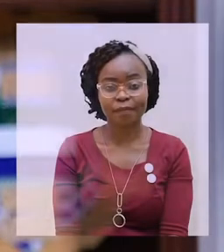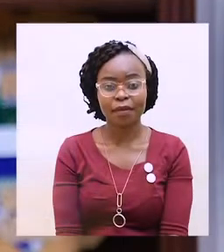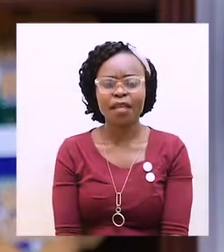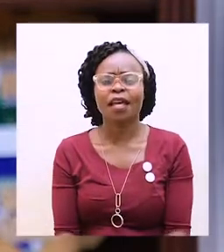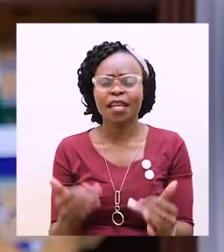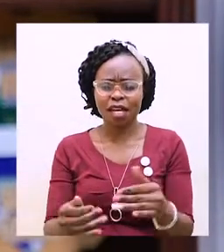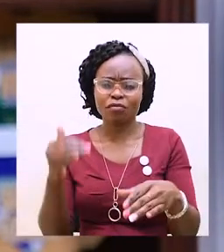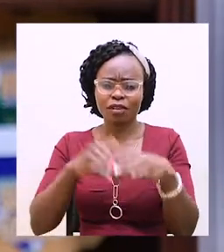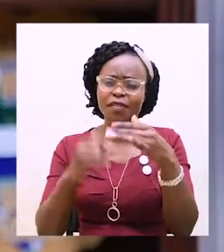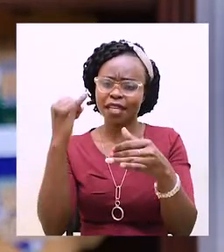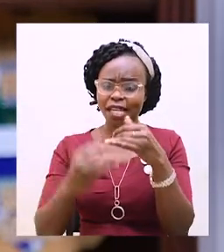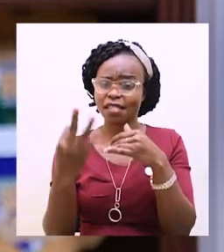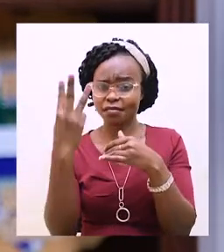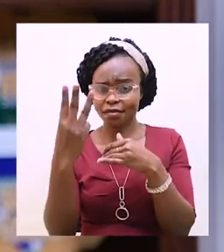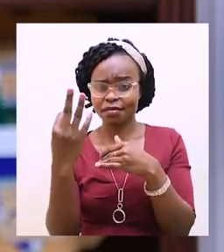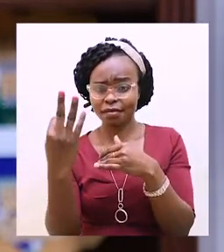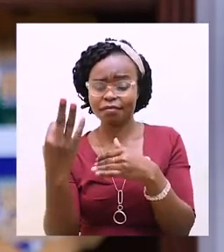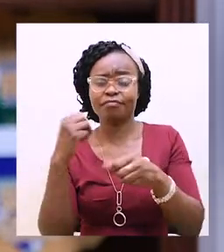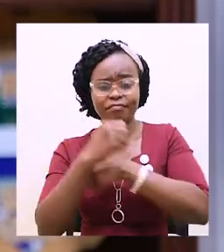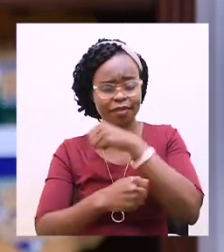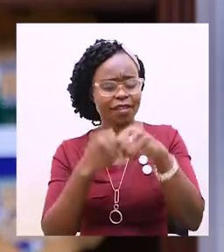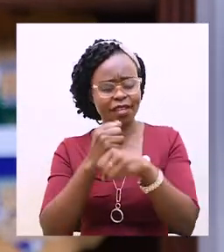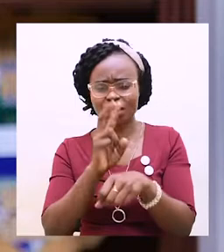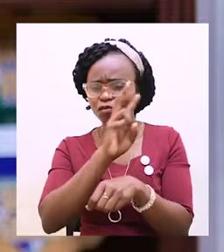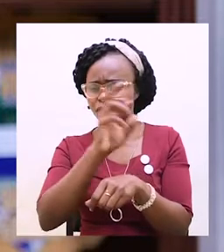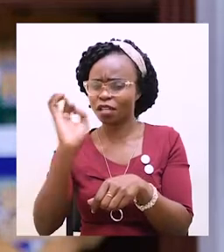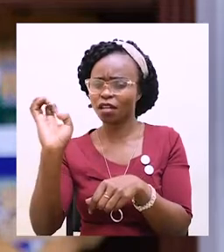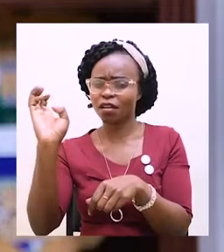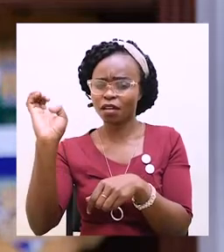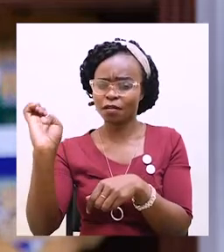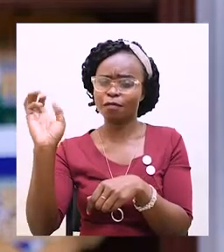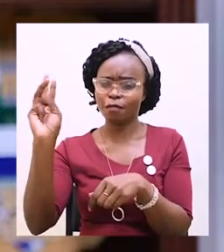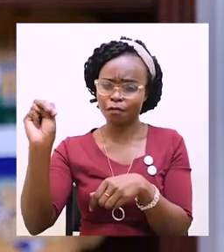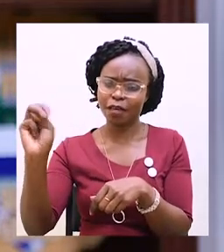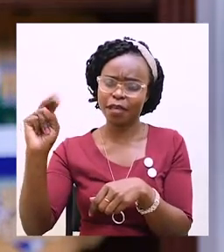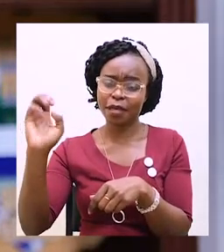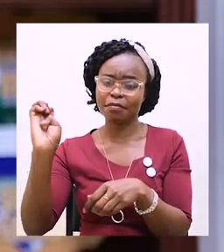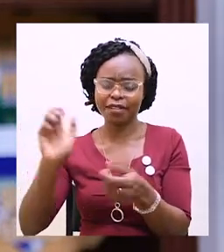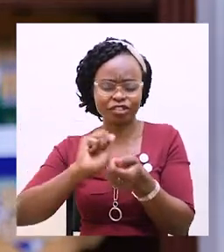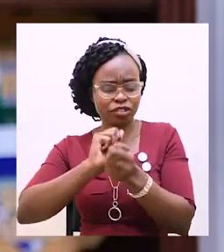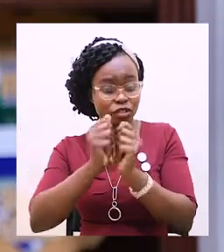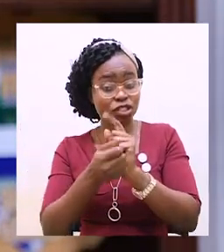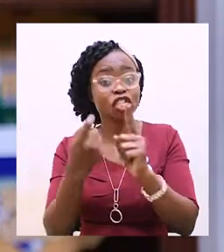So in the last 3 years, we've really seen FEMNET transitioning